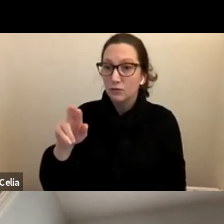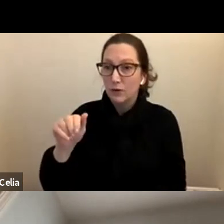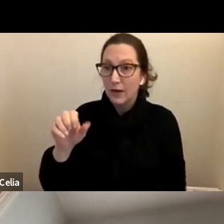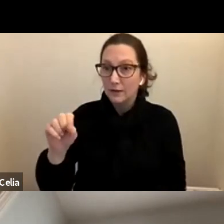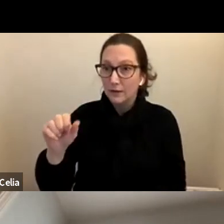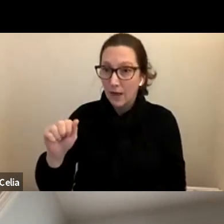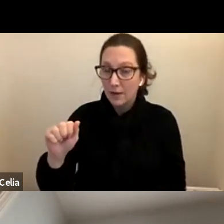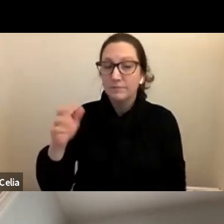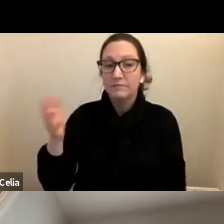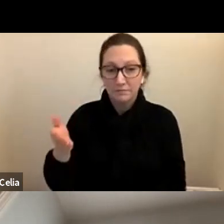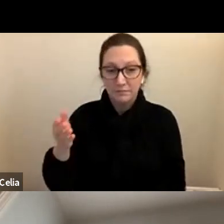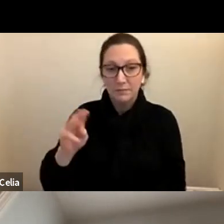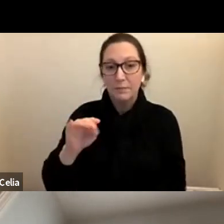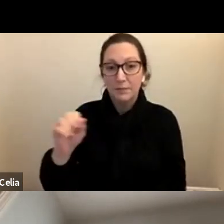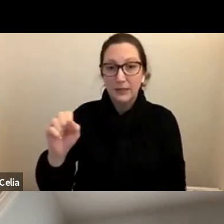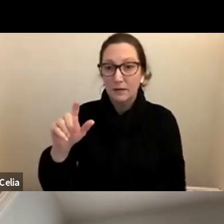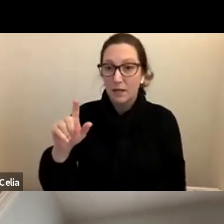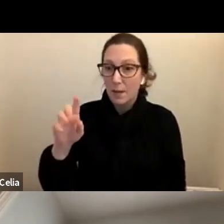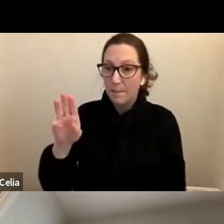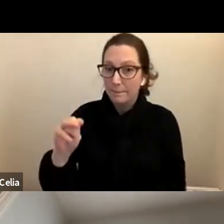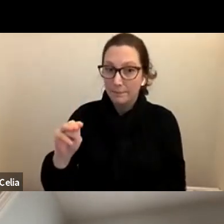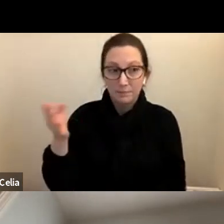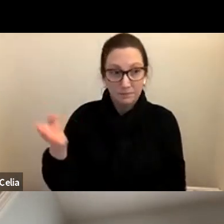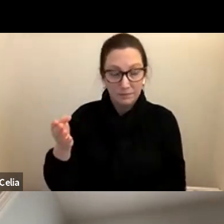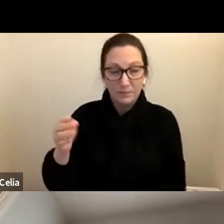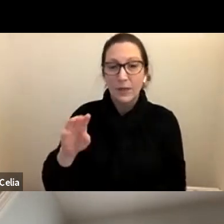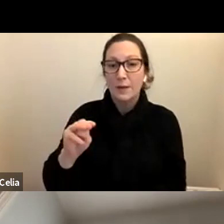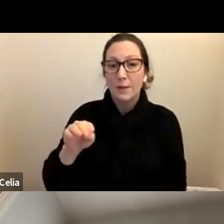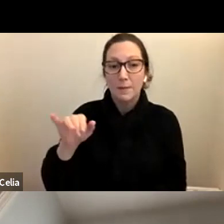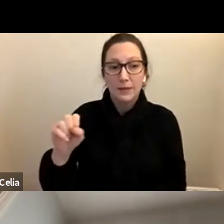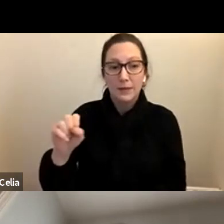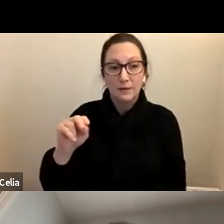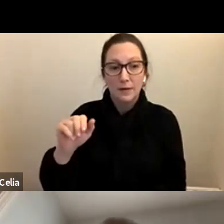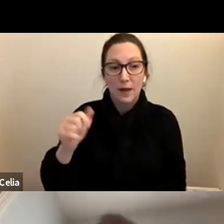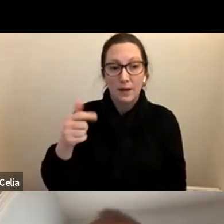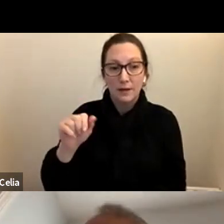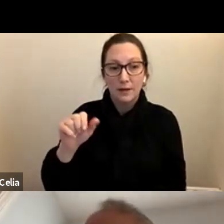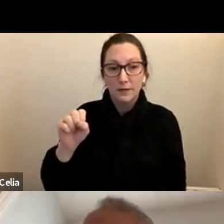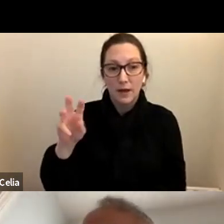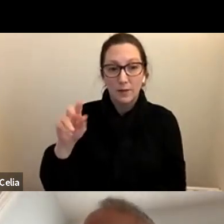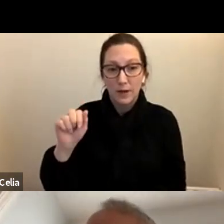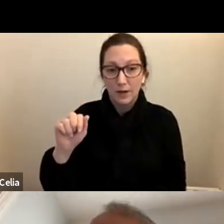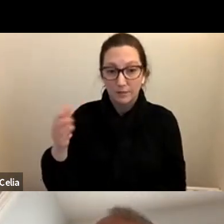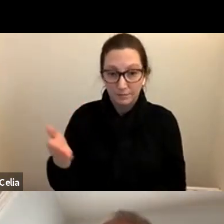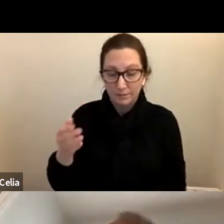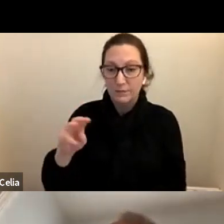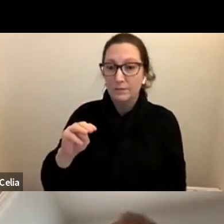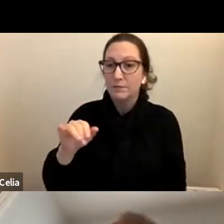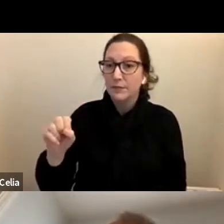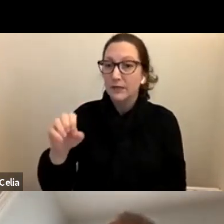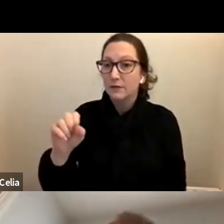Aye. Ms. Lam? Aye. Ms. Nagasawa? Aye. Ms. Garrett?